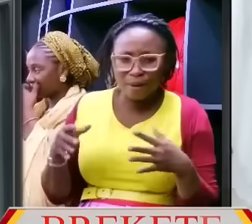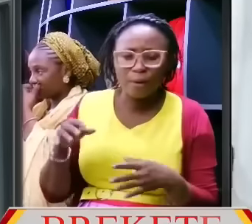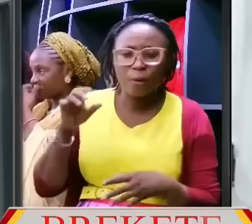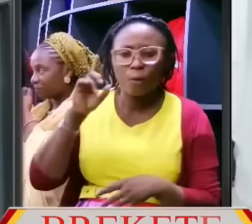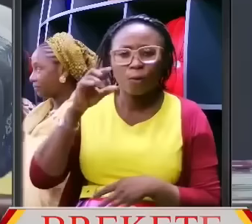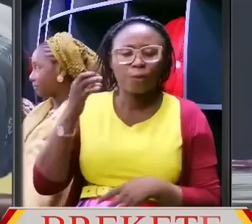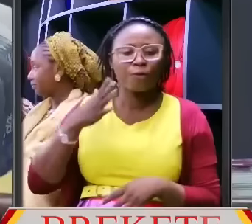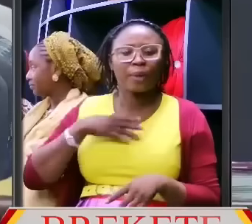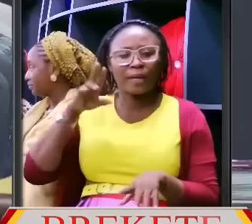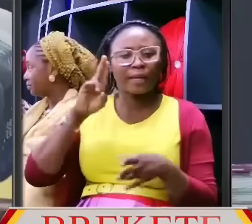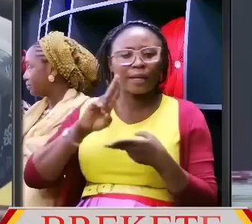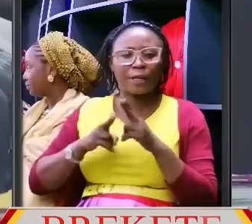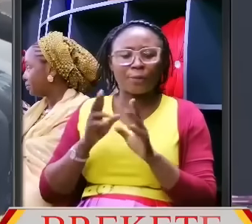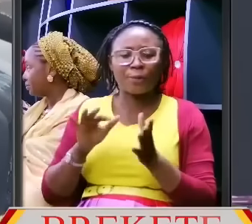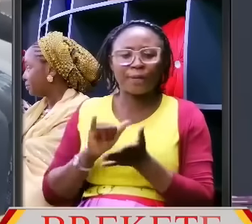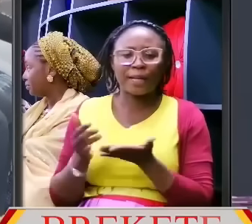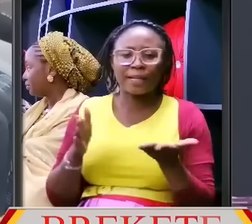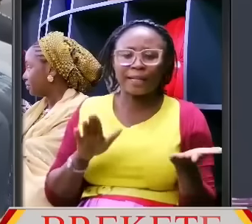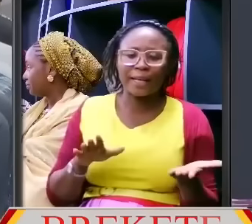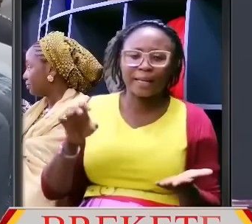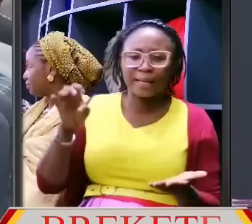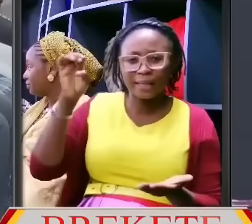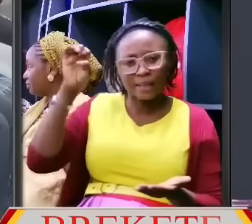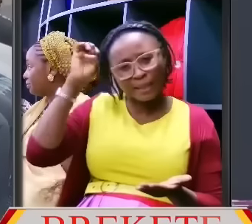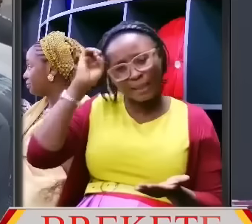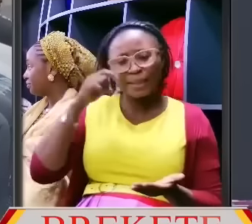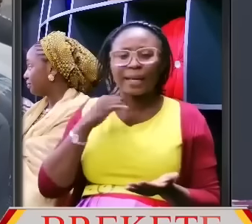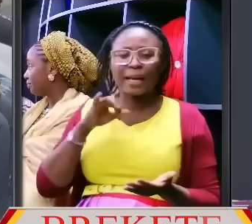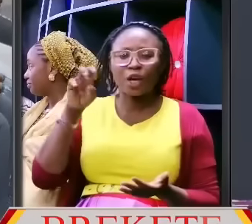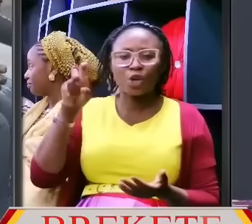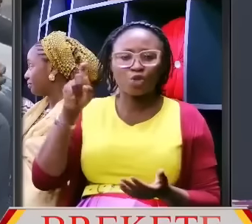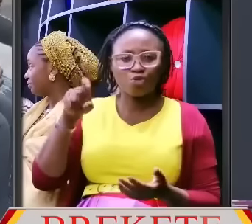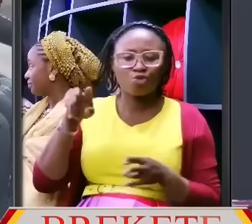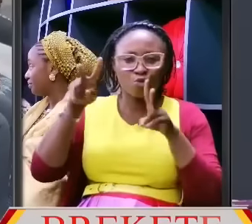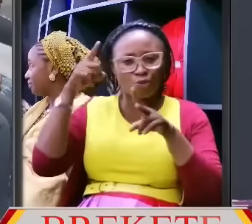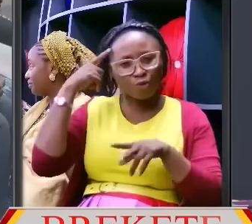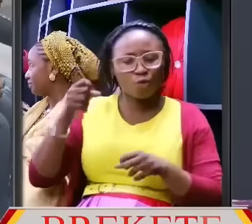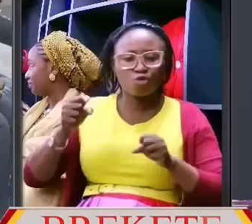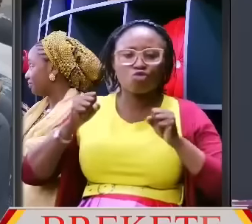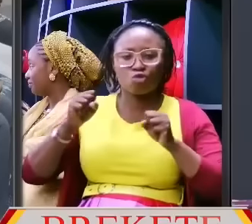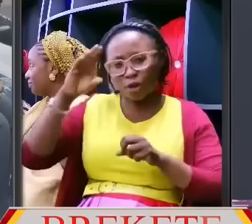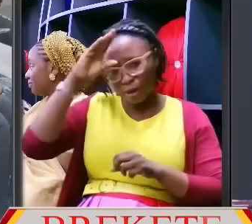Way down in wife, she say make her help her look for a strong man.